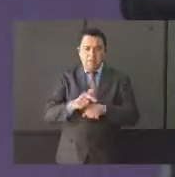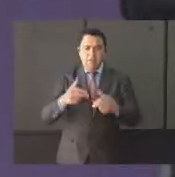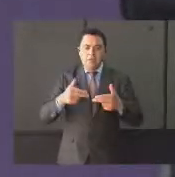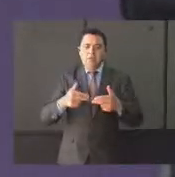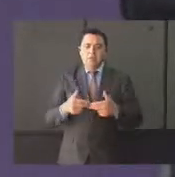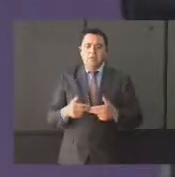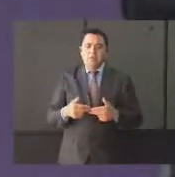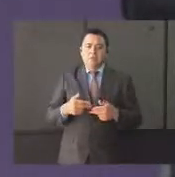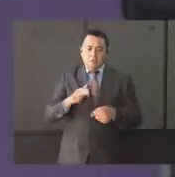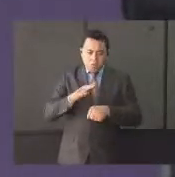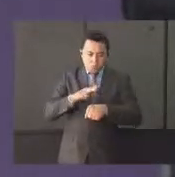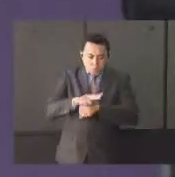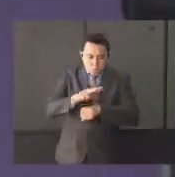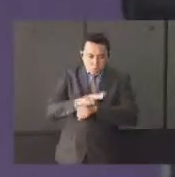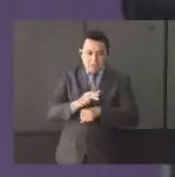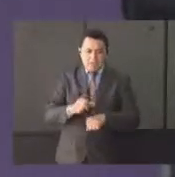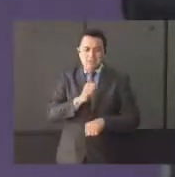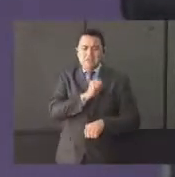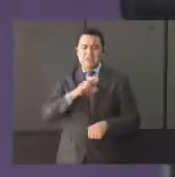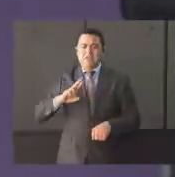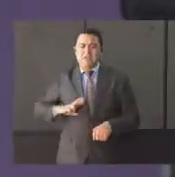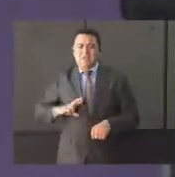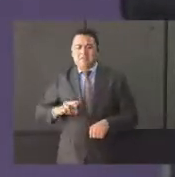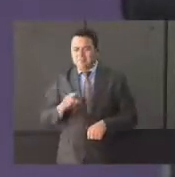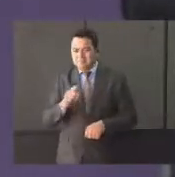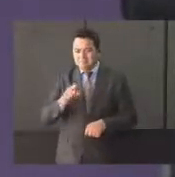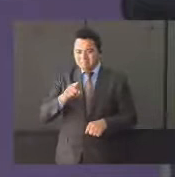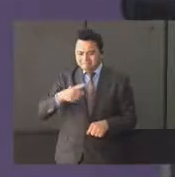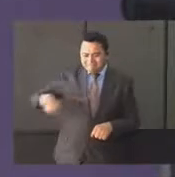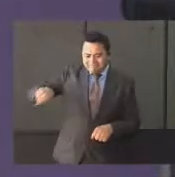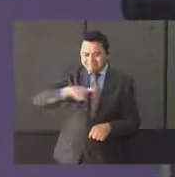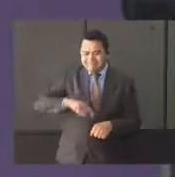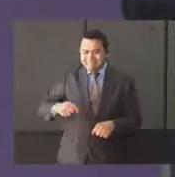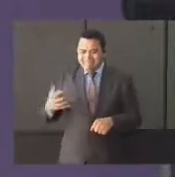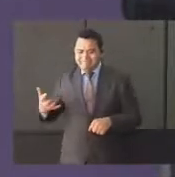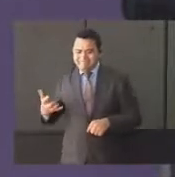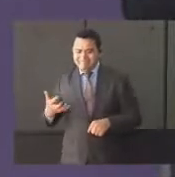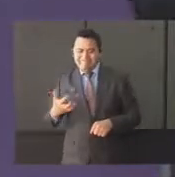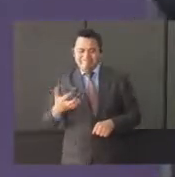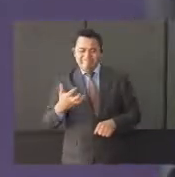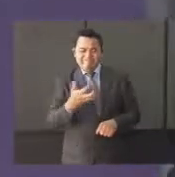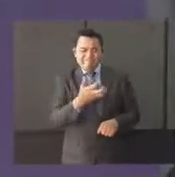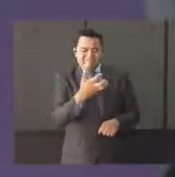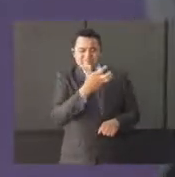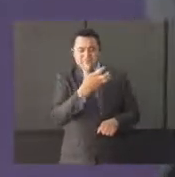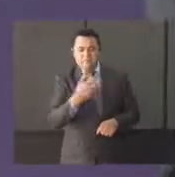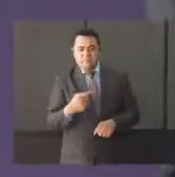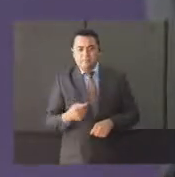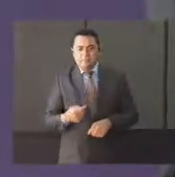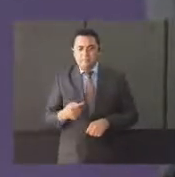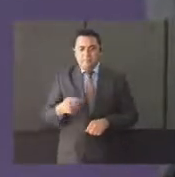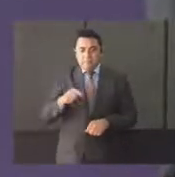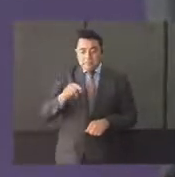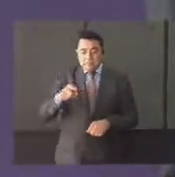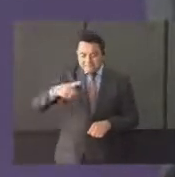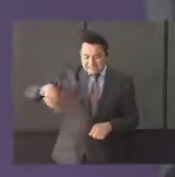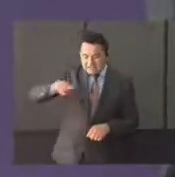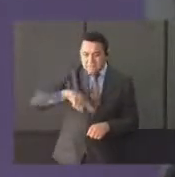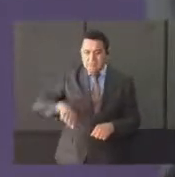and El Salvador. But a growing percentage that now accounts